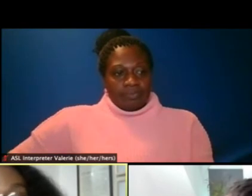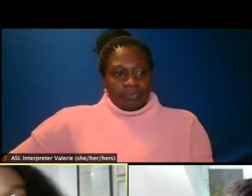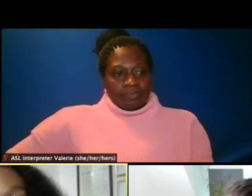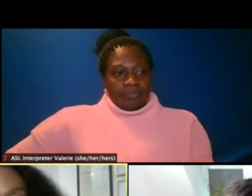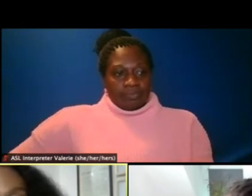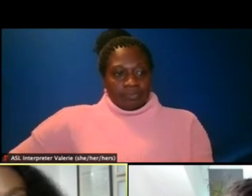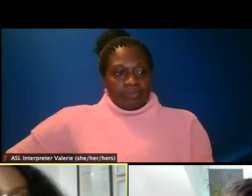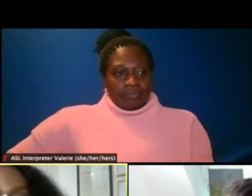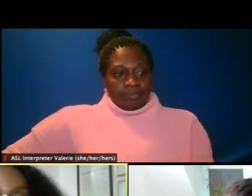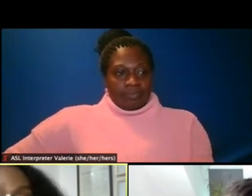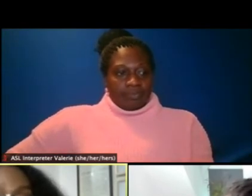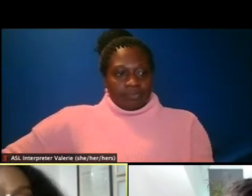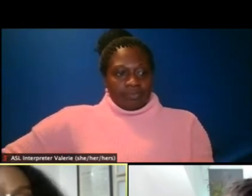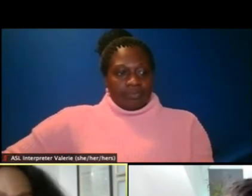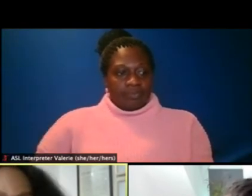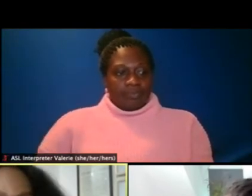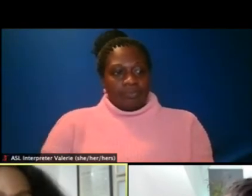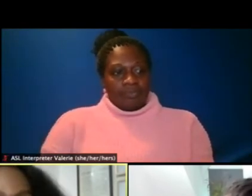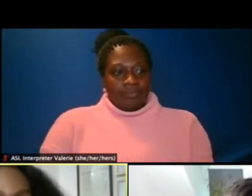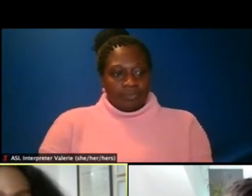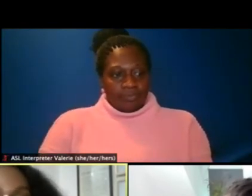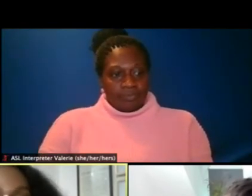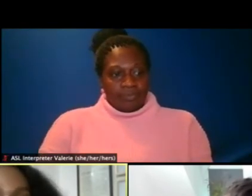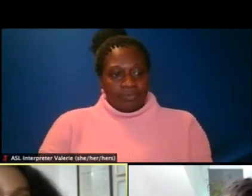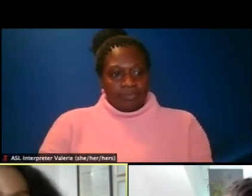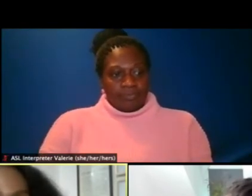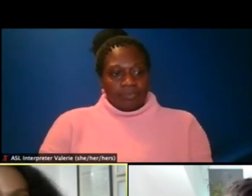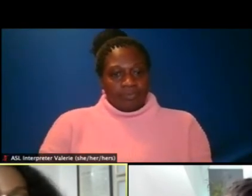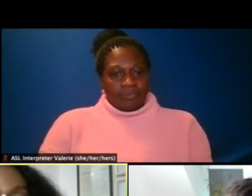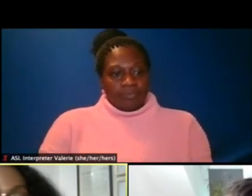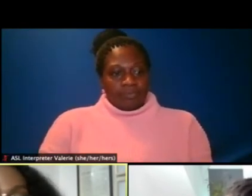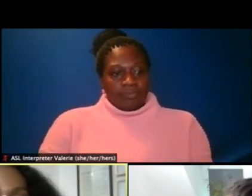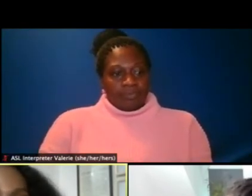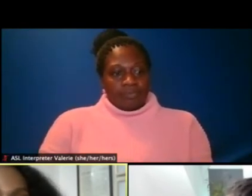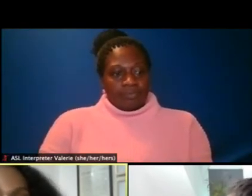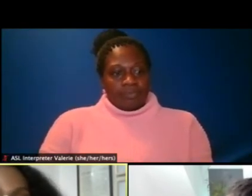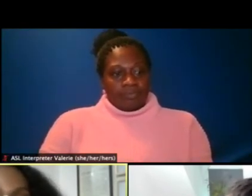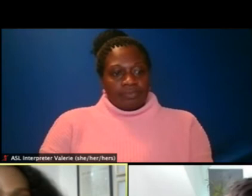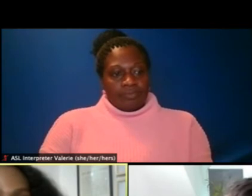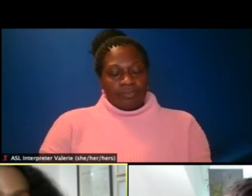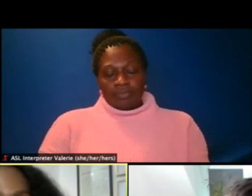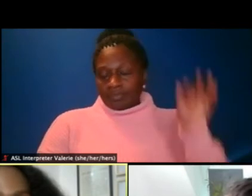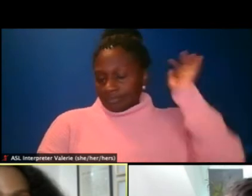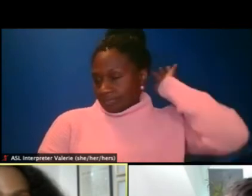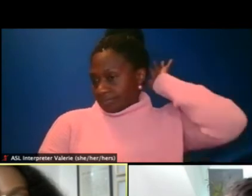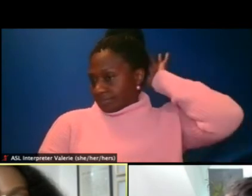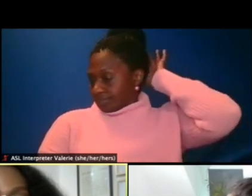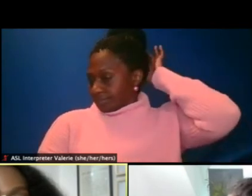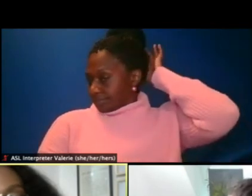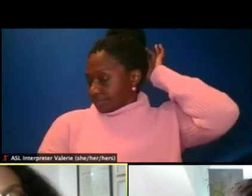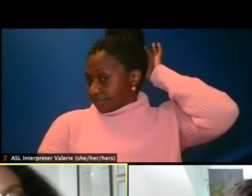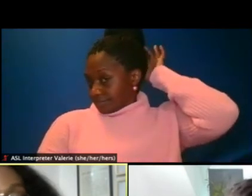e infinitas manifestações artísticas que provêm dessa diáspora,